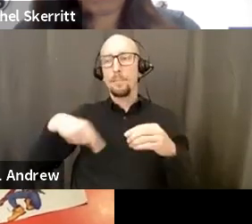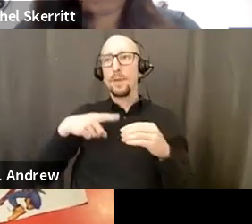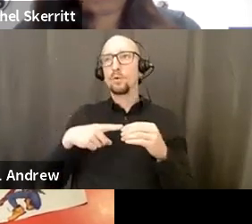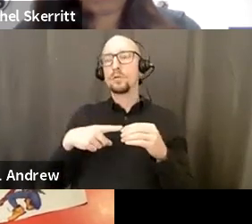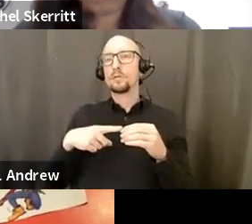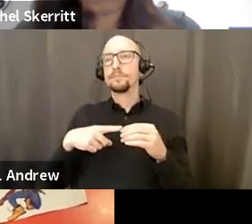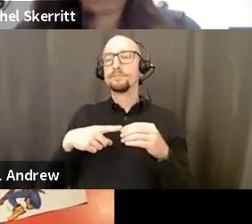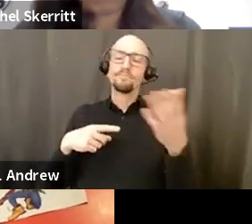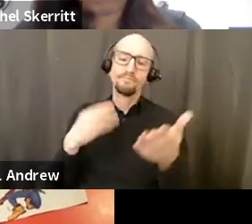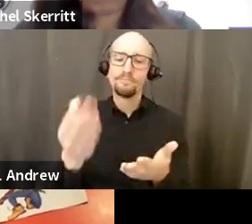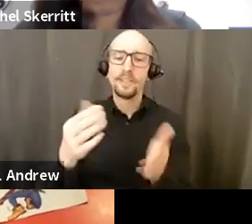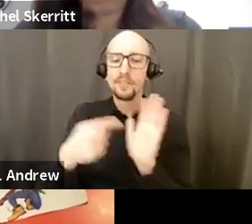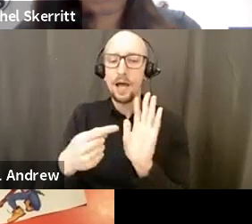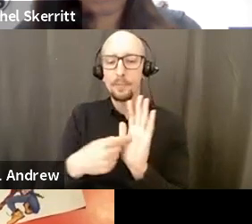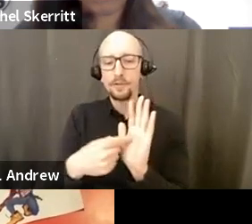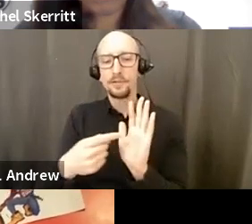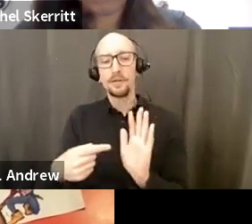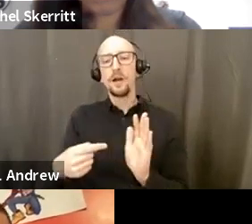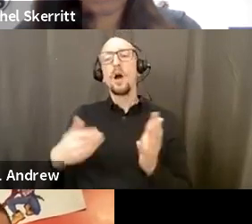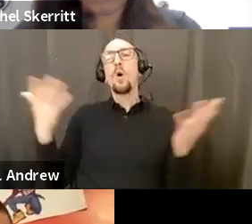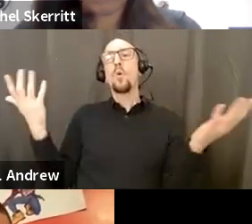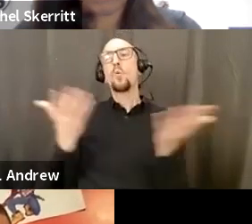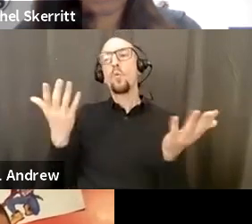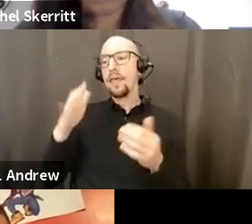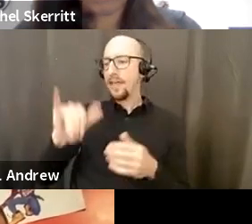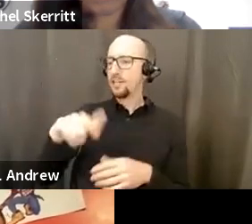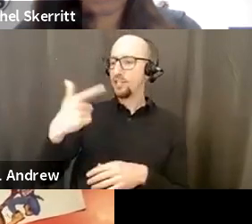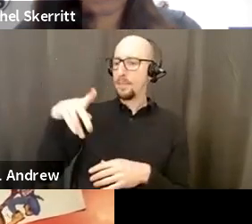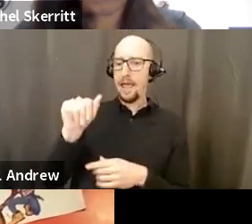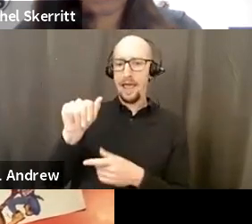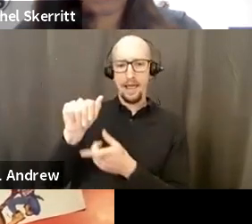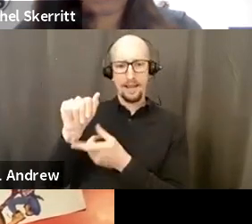for example, what should the GPA consist of,